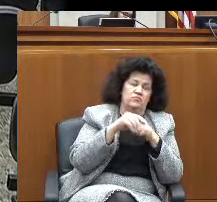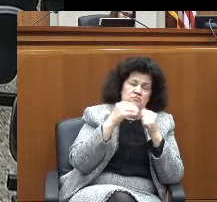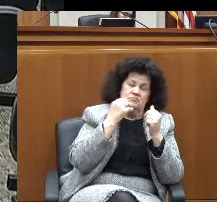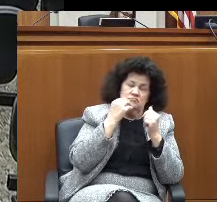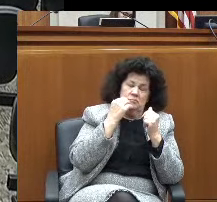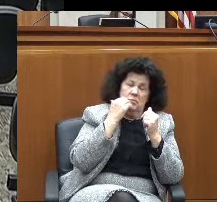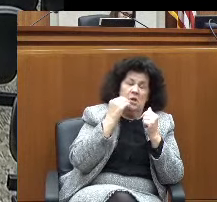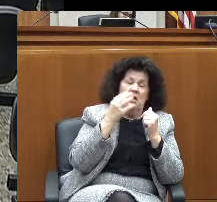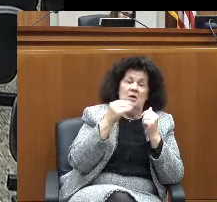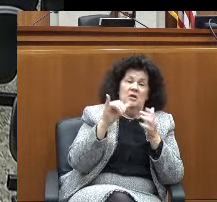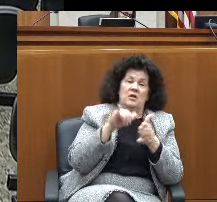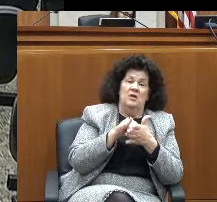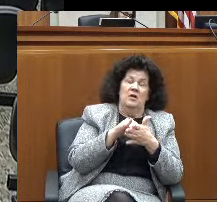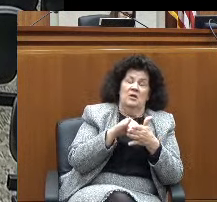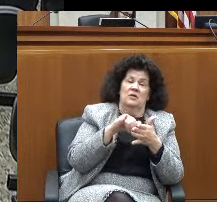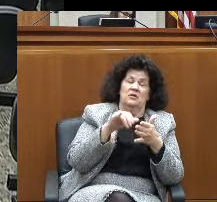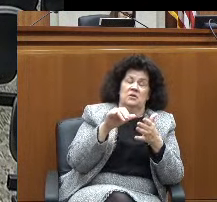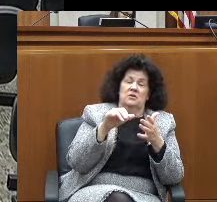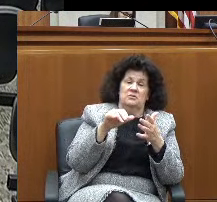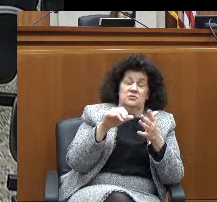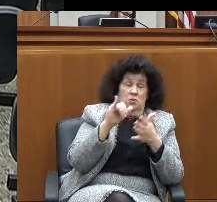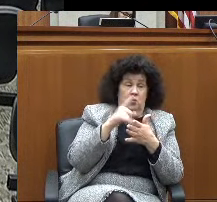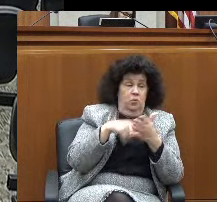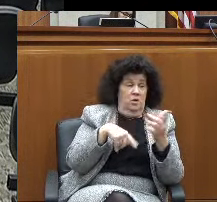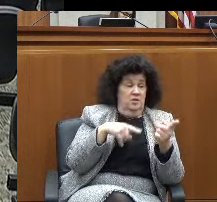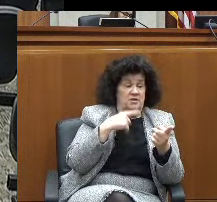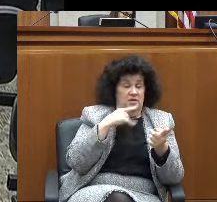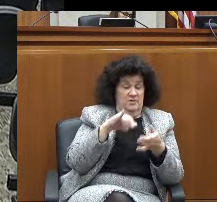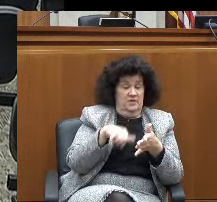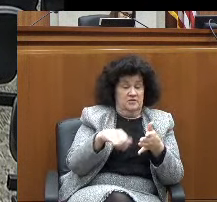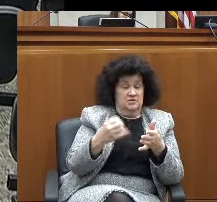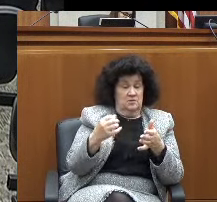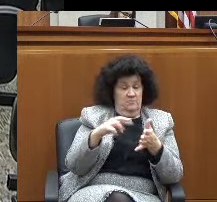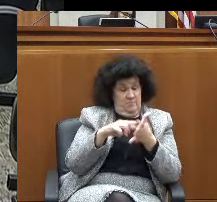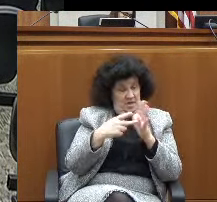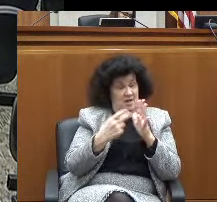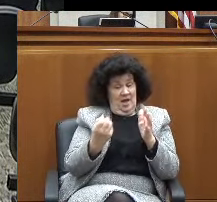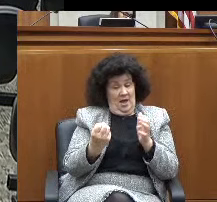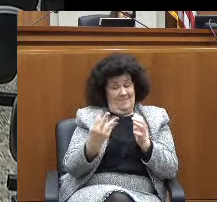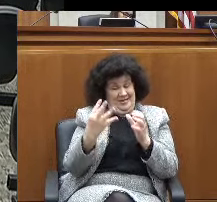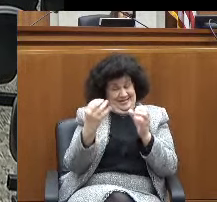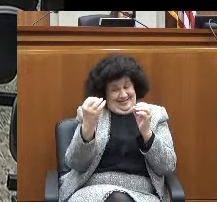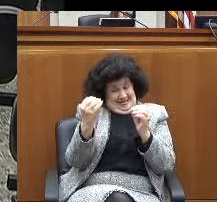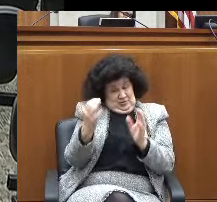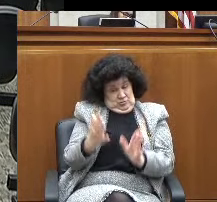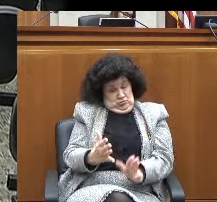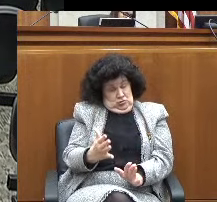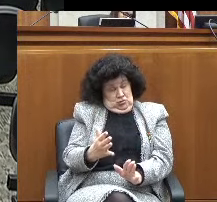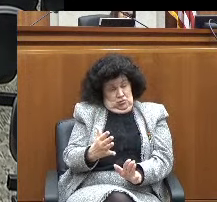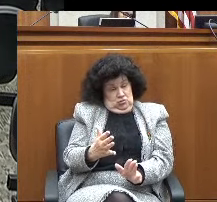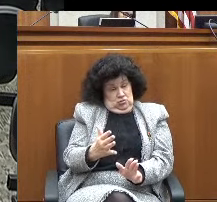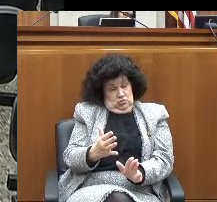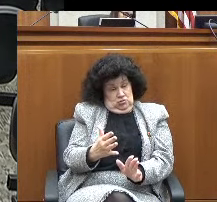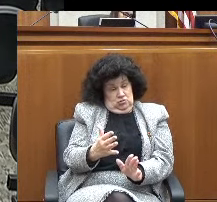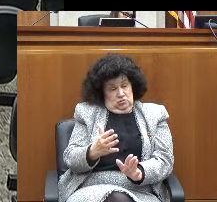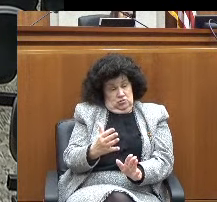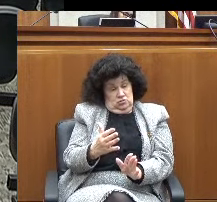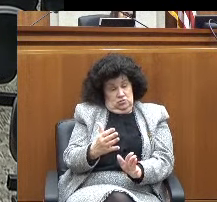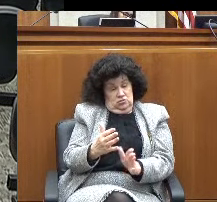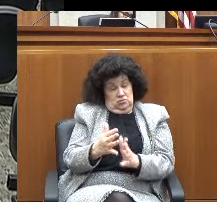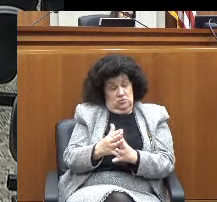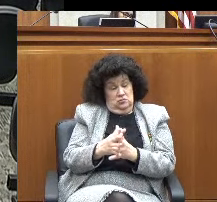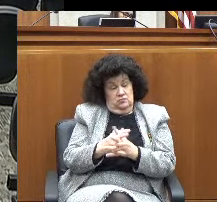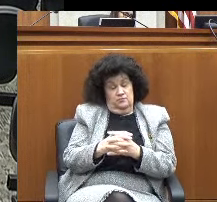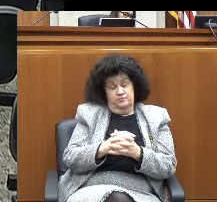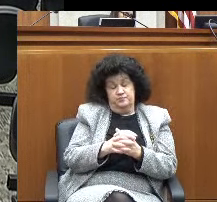being there, and this is all, so you're telling me that this is the number of teachers or anybody with an object code that we look at or something,